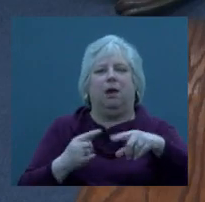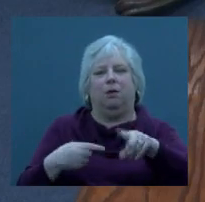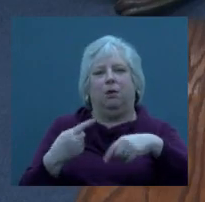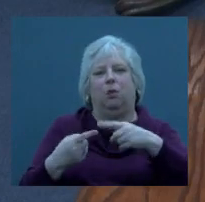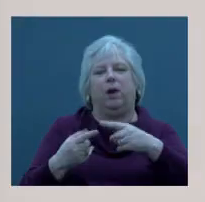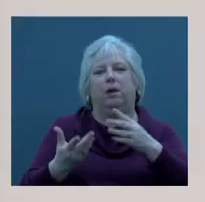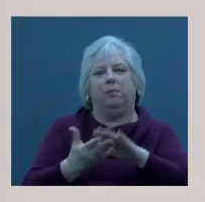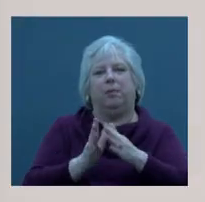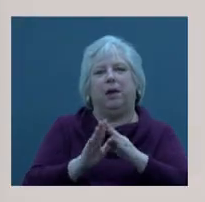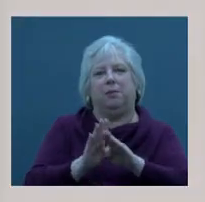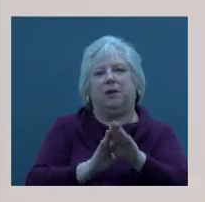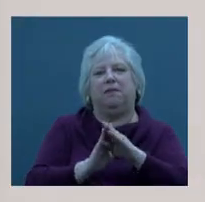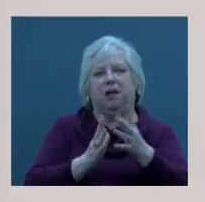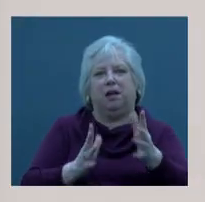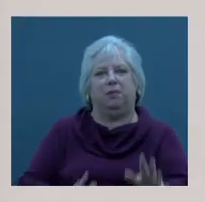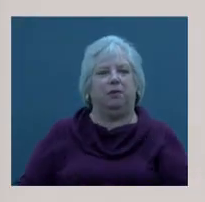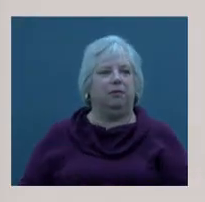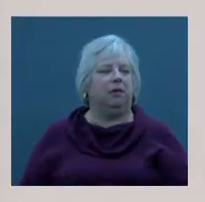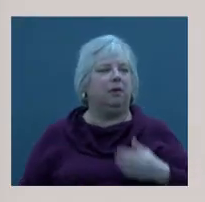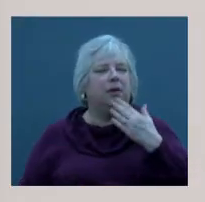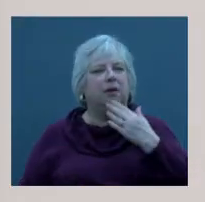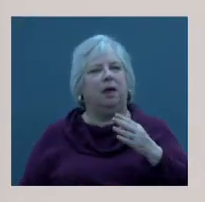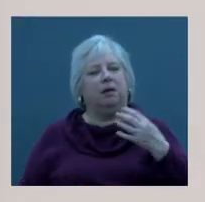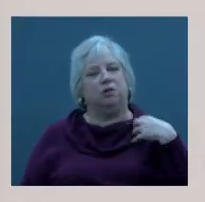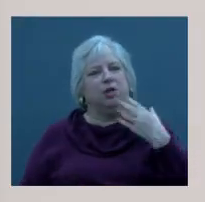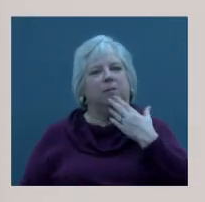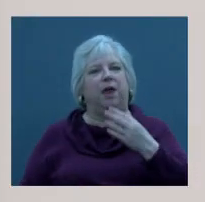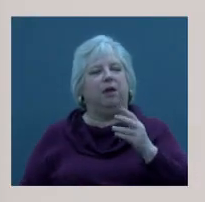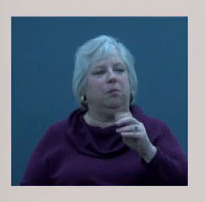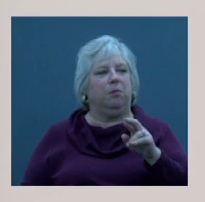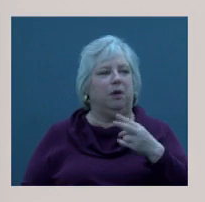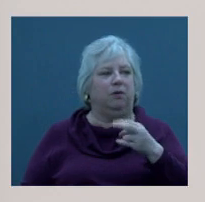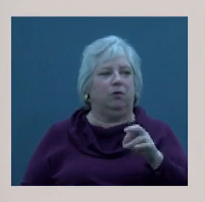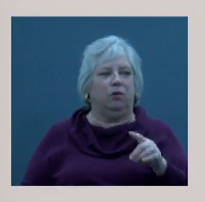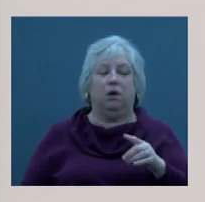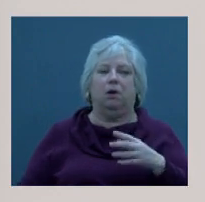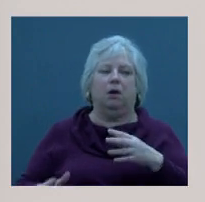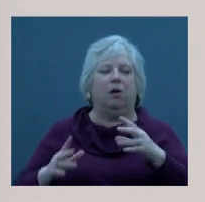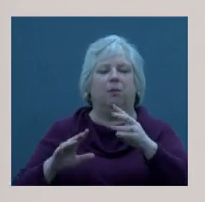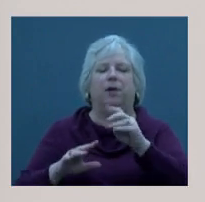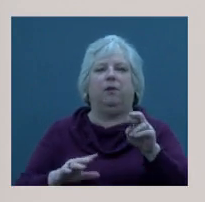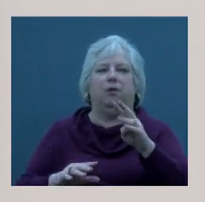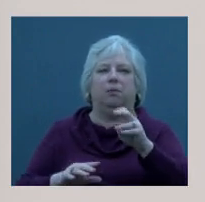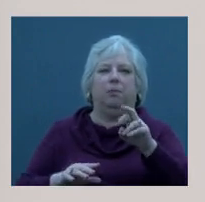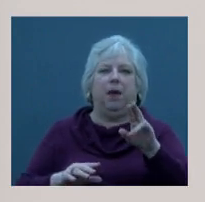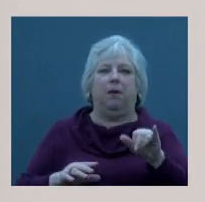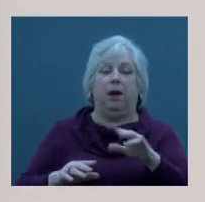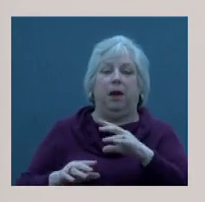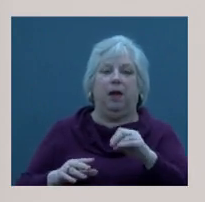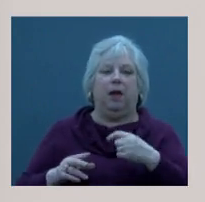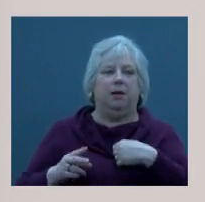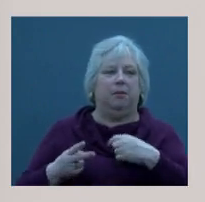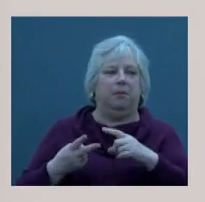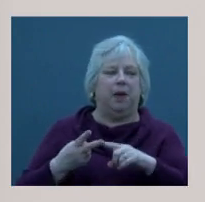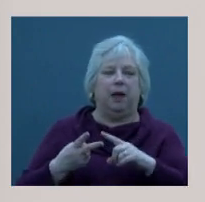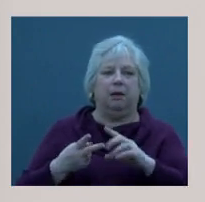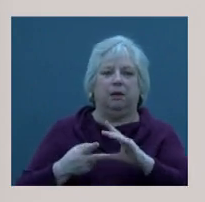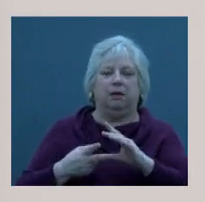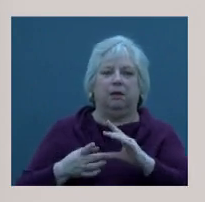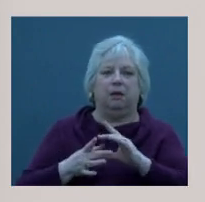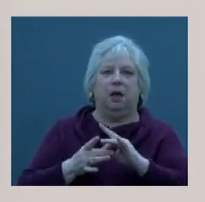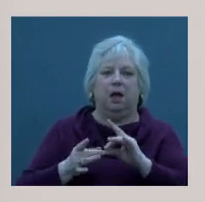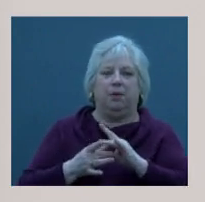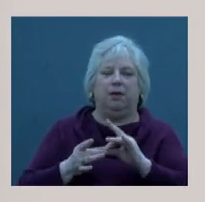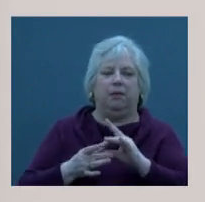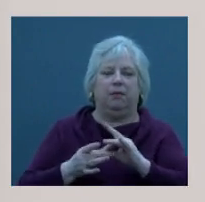Okay. Thank you, Mr. Hood. My comments, and I wish the applicant, Mr. Richardson, were here, because